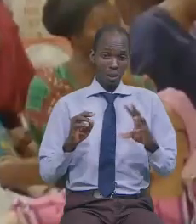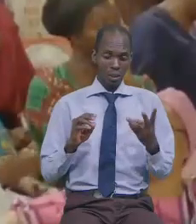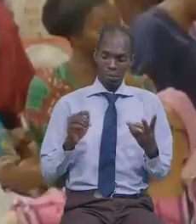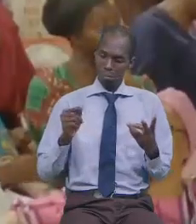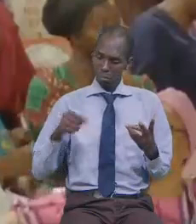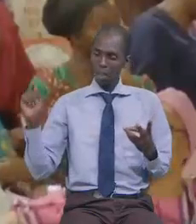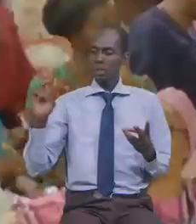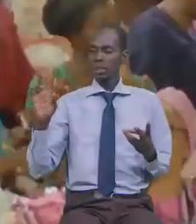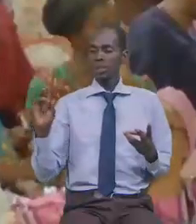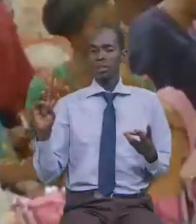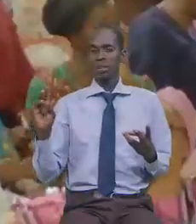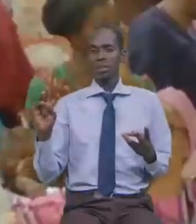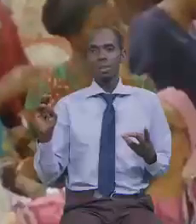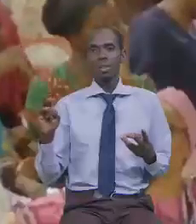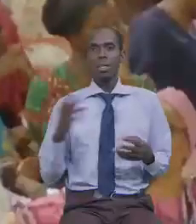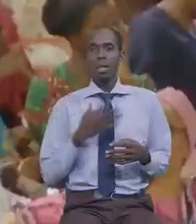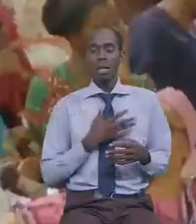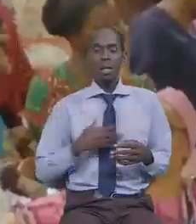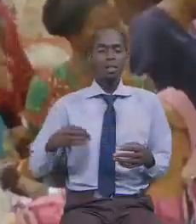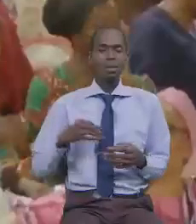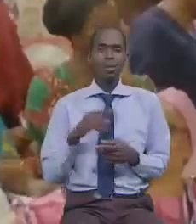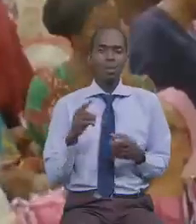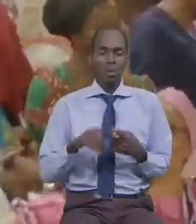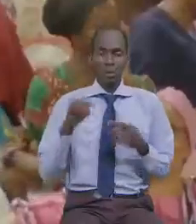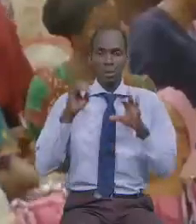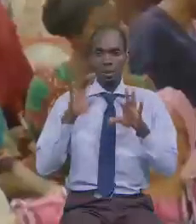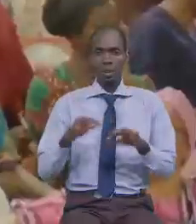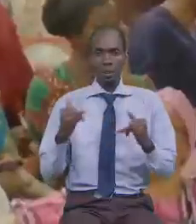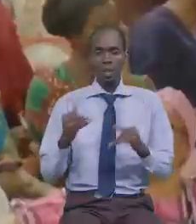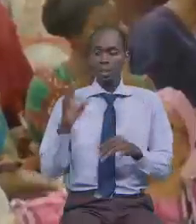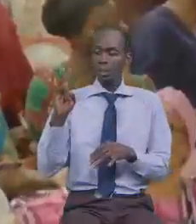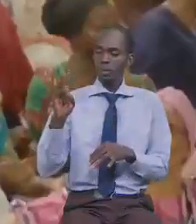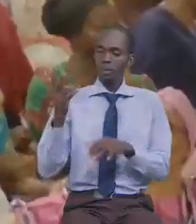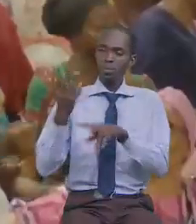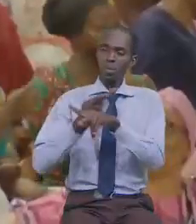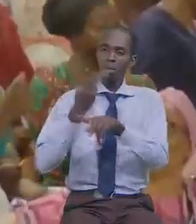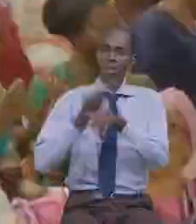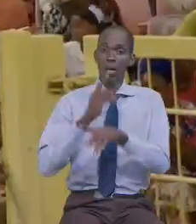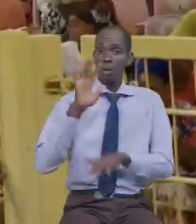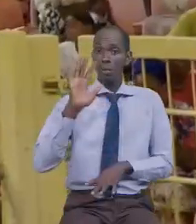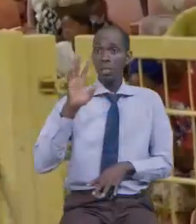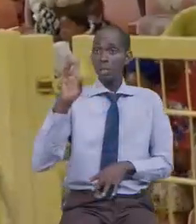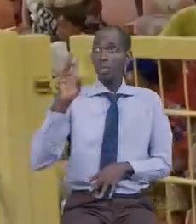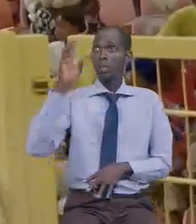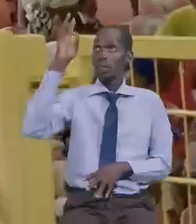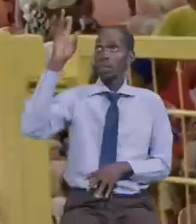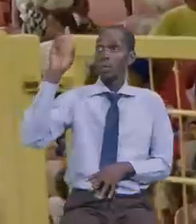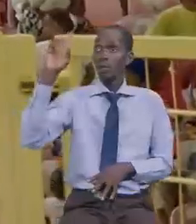6, 17. And when he multiplied and did everything together, he arrived